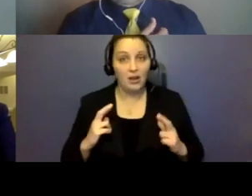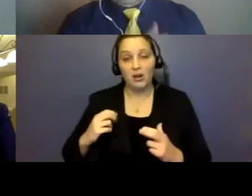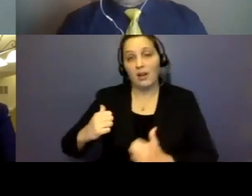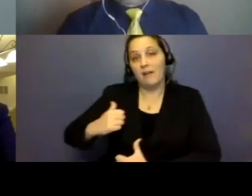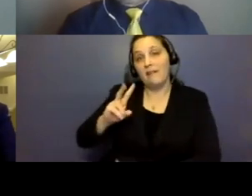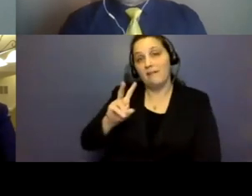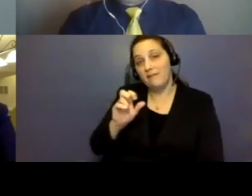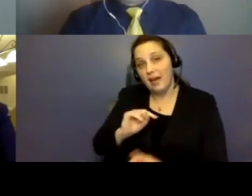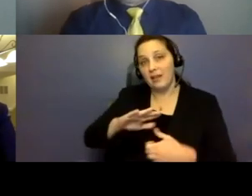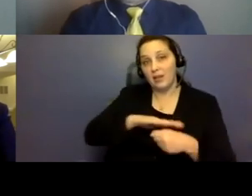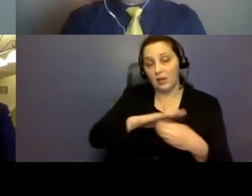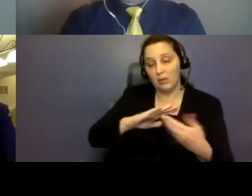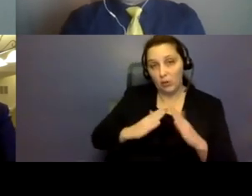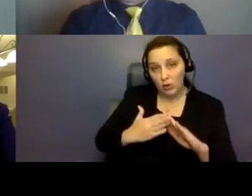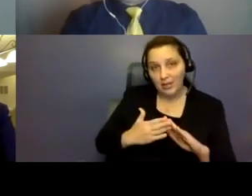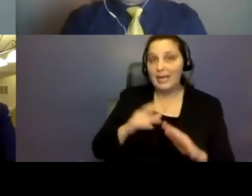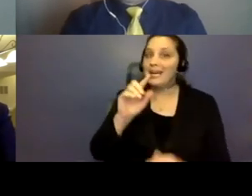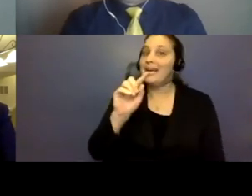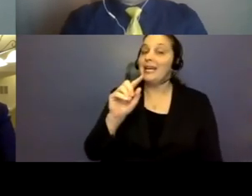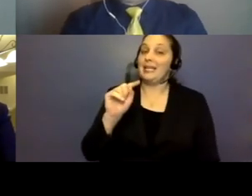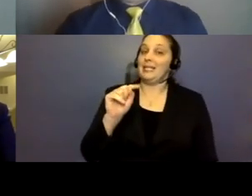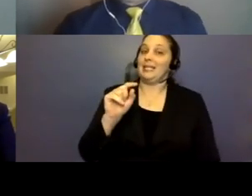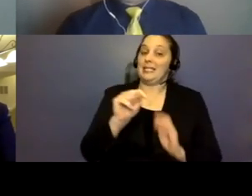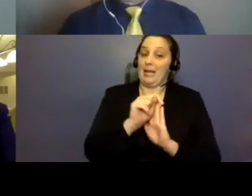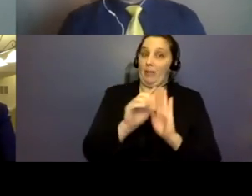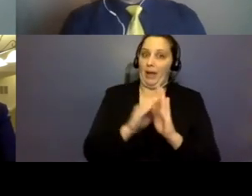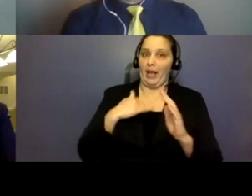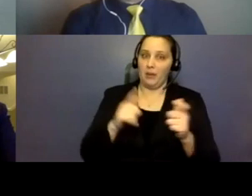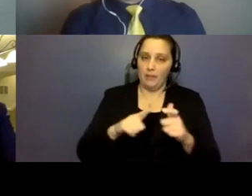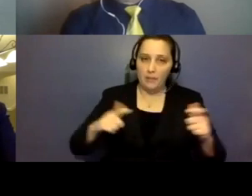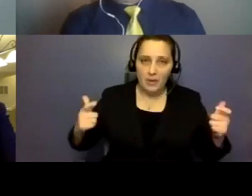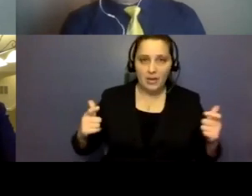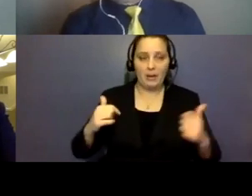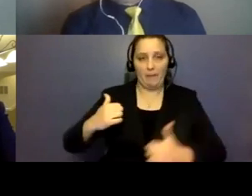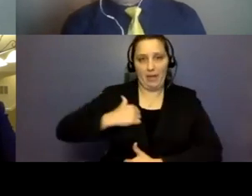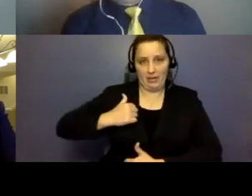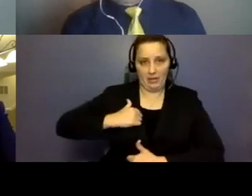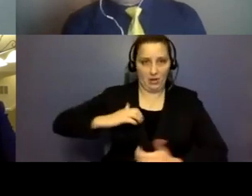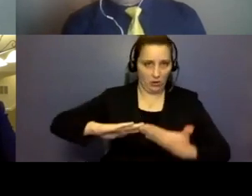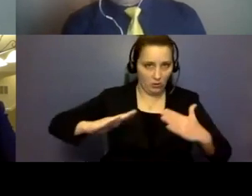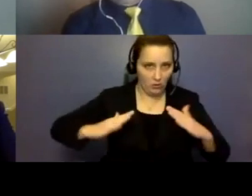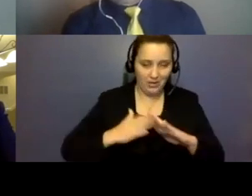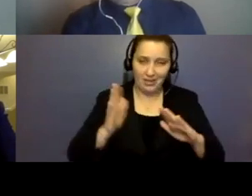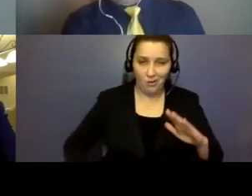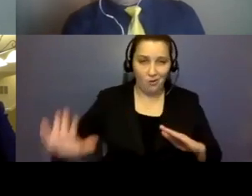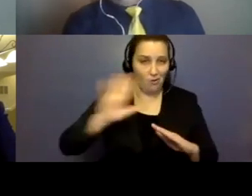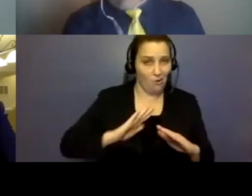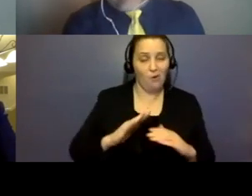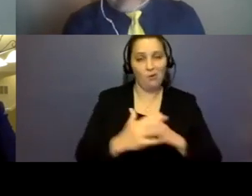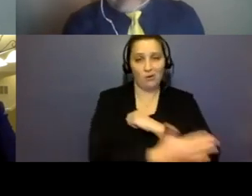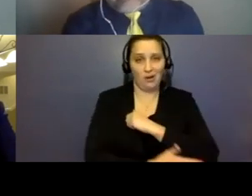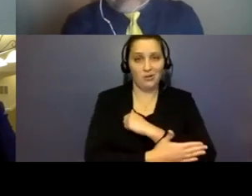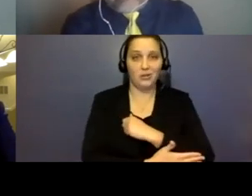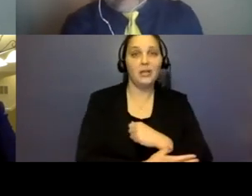our community. Tampa Bay happens to have one of the largest military communities in the country, and